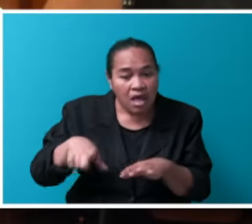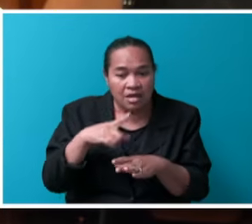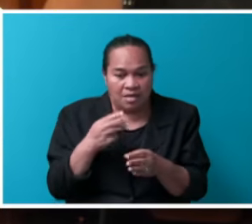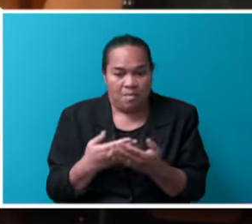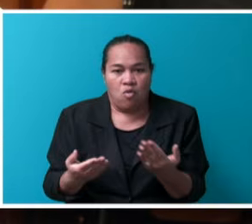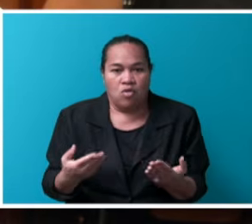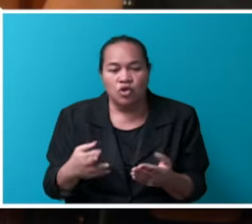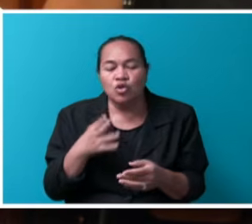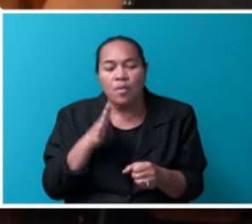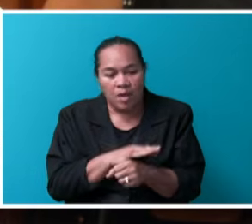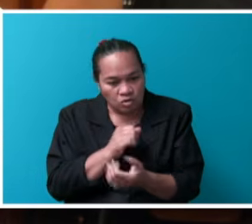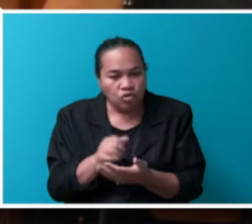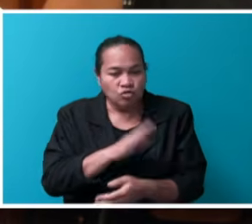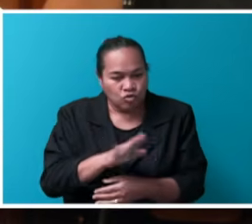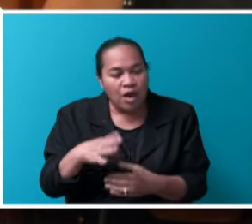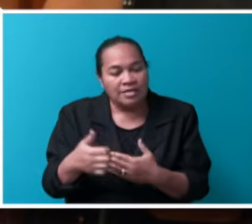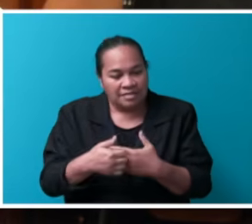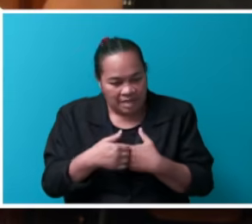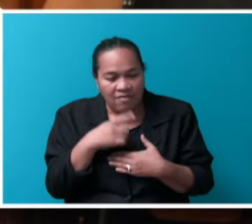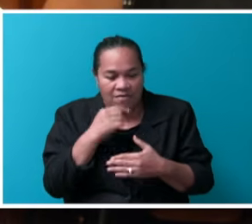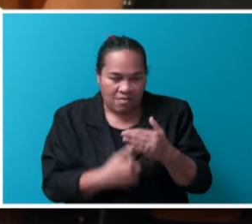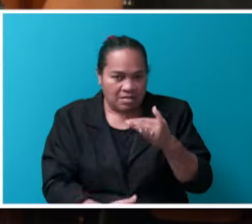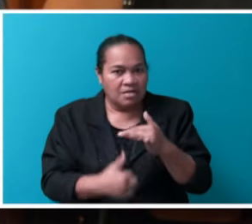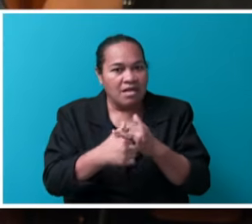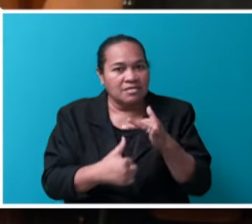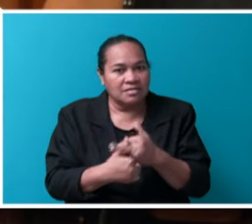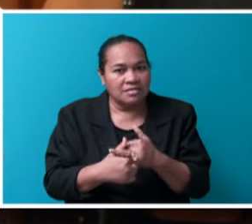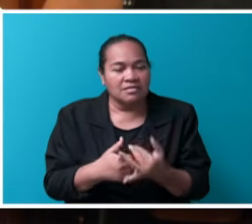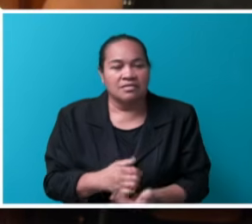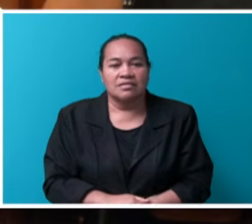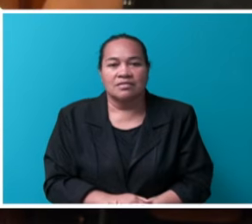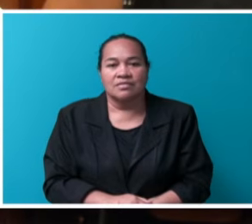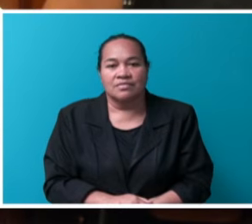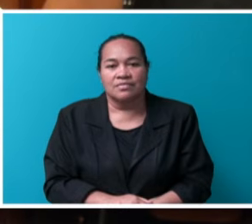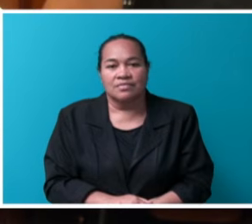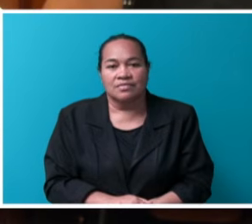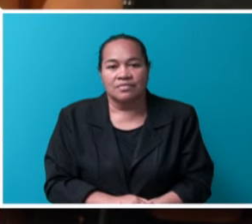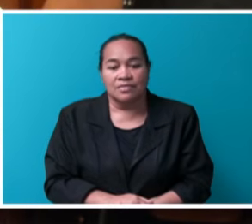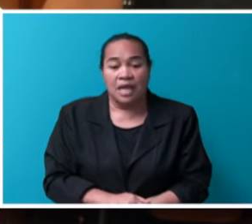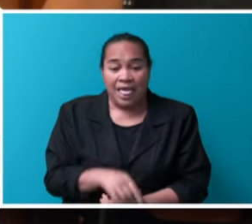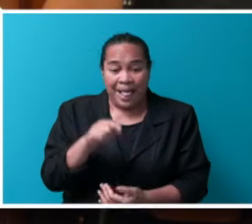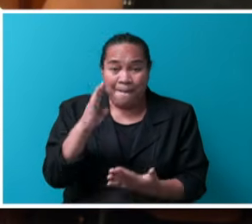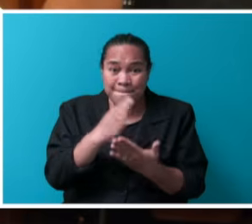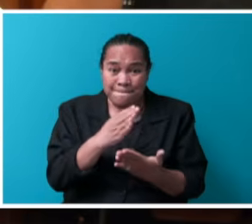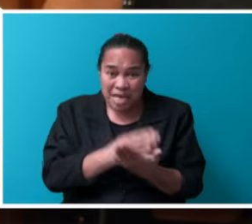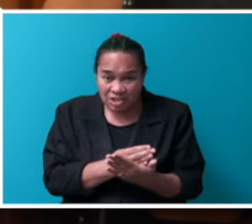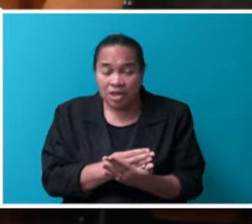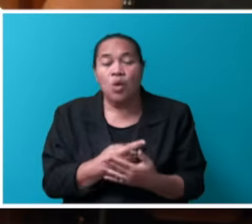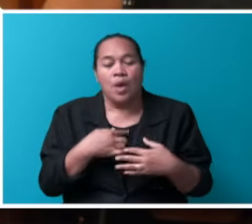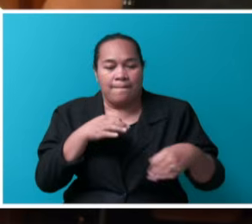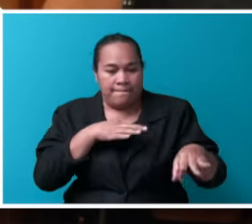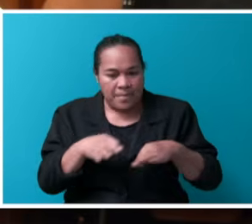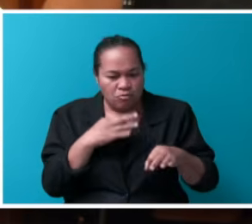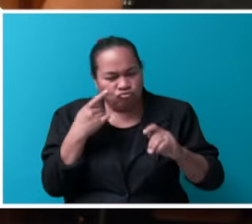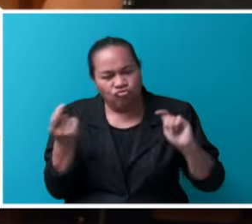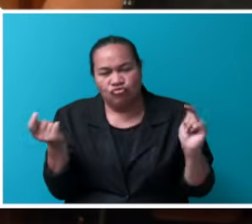our children have access to safe, clean, and resilient infrastructure. Mr. Speaker, in this budget, we are undertaking major